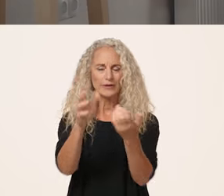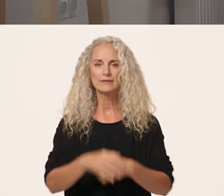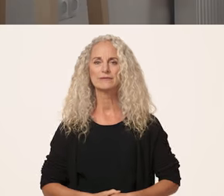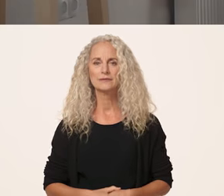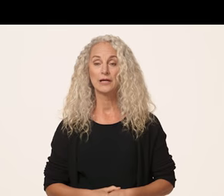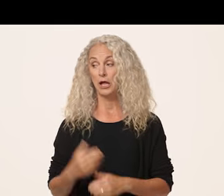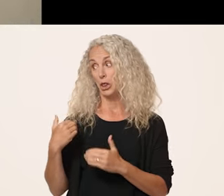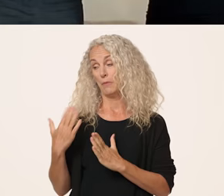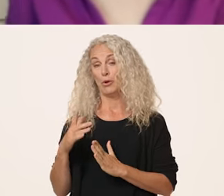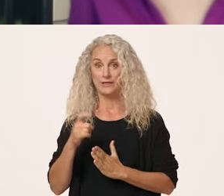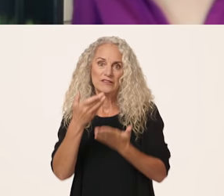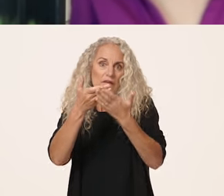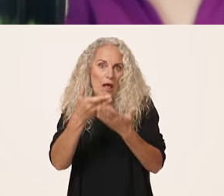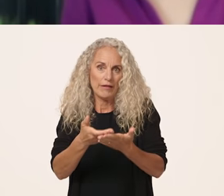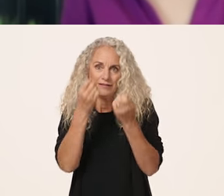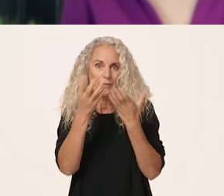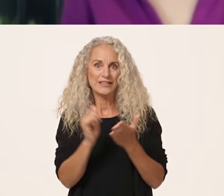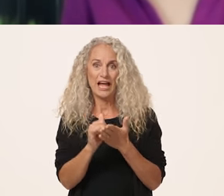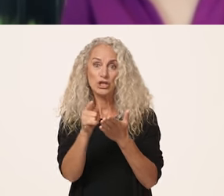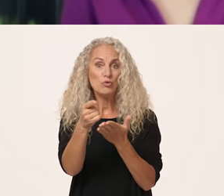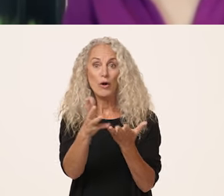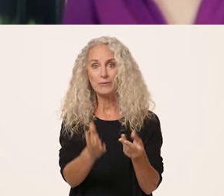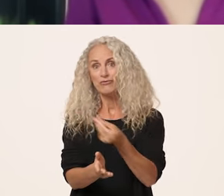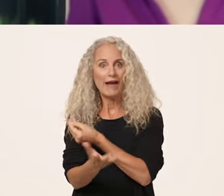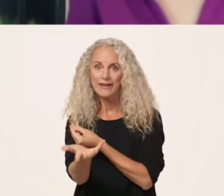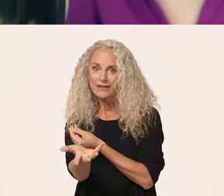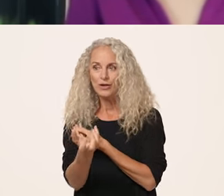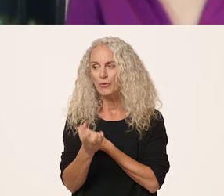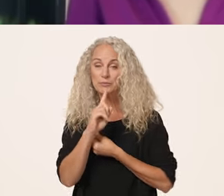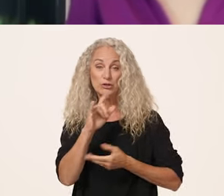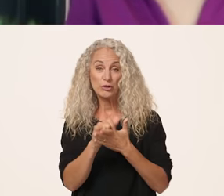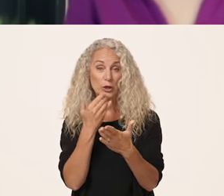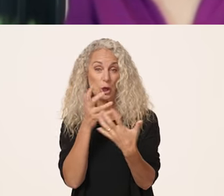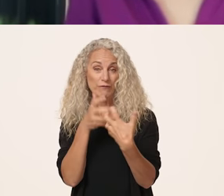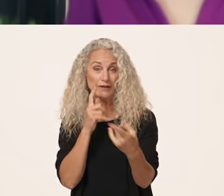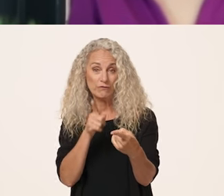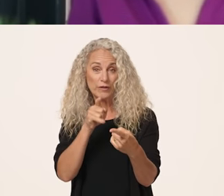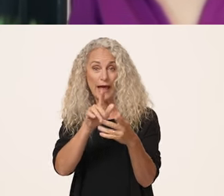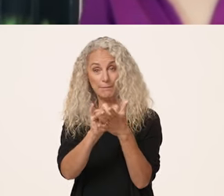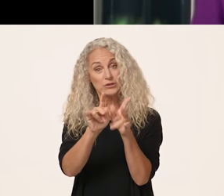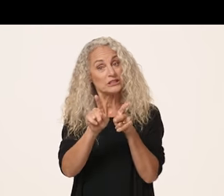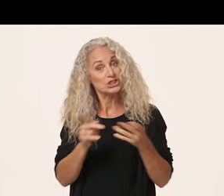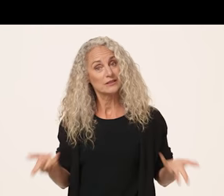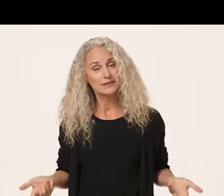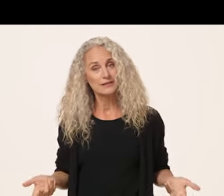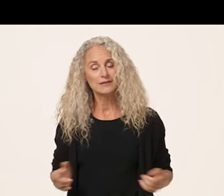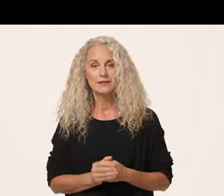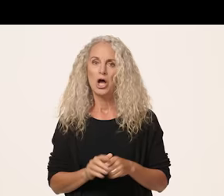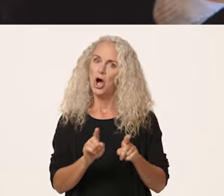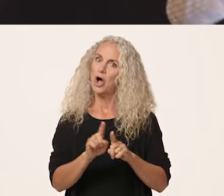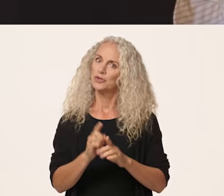and accurate. The employer needs to validate information you've already provided and wants to make sure you're a good fit for the position.